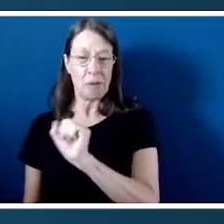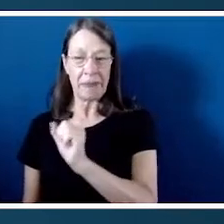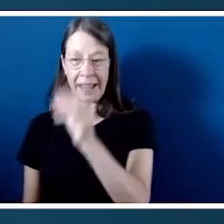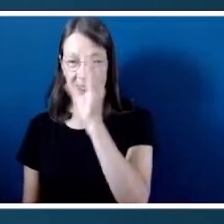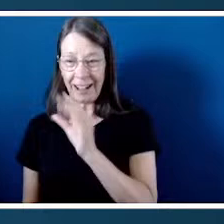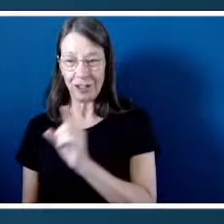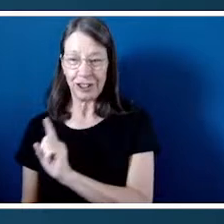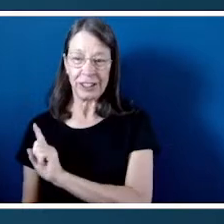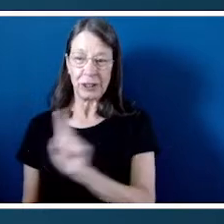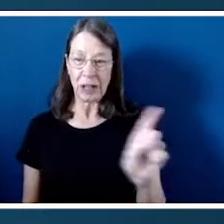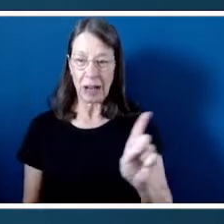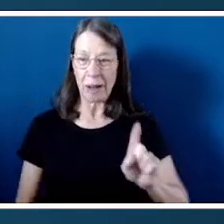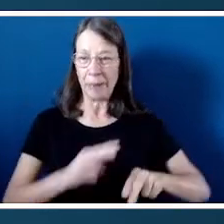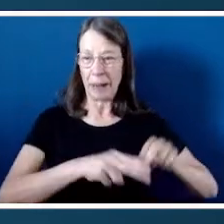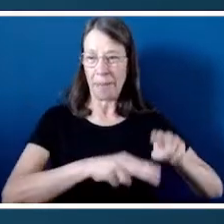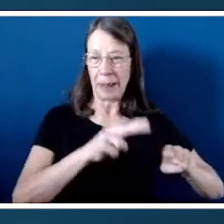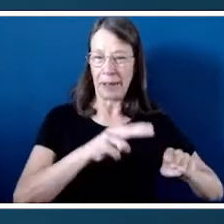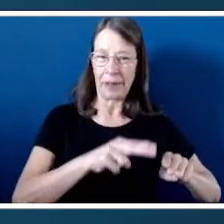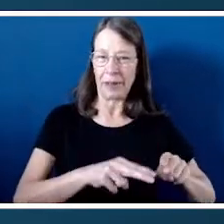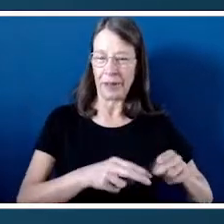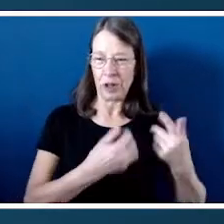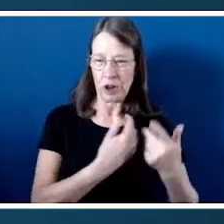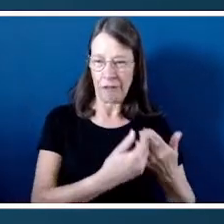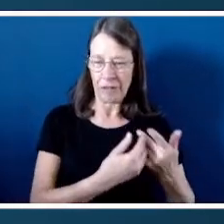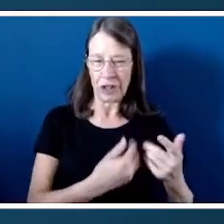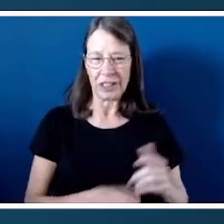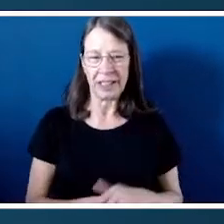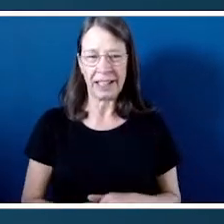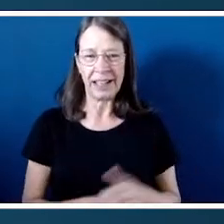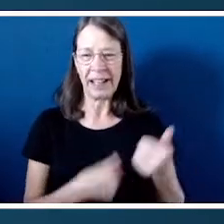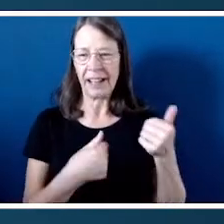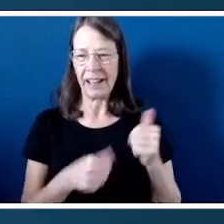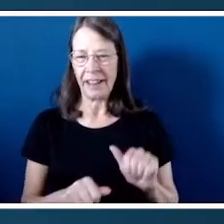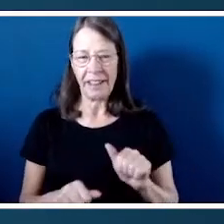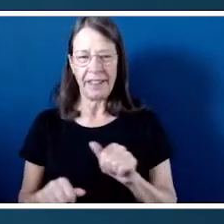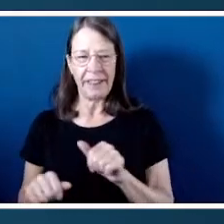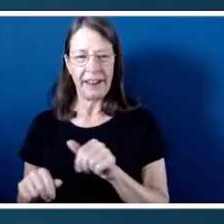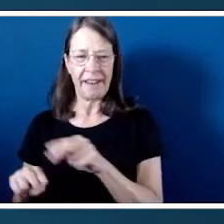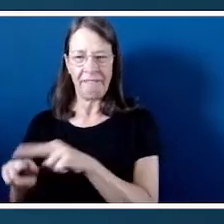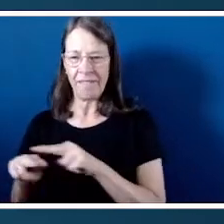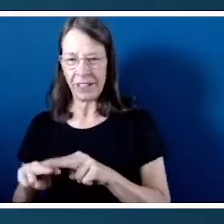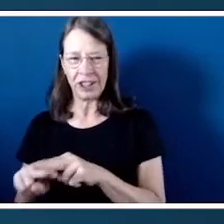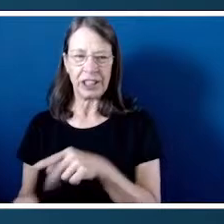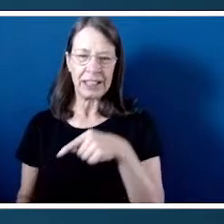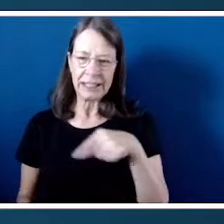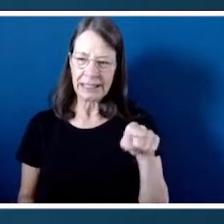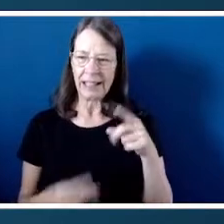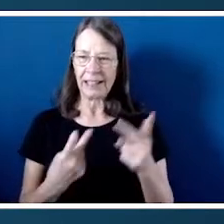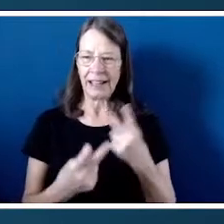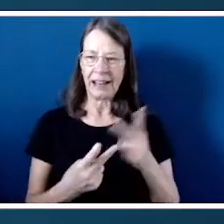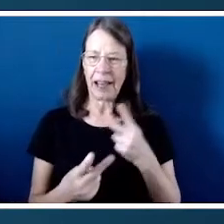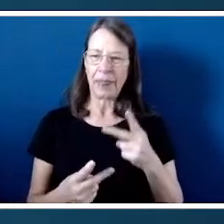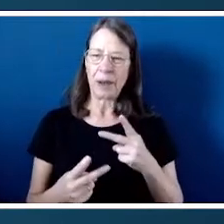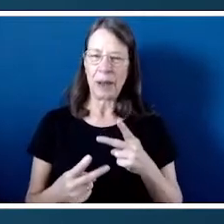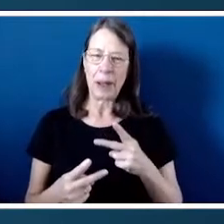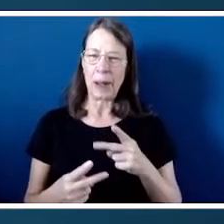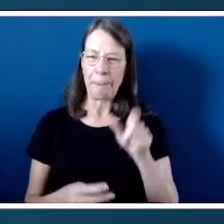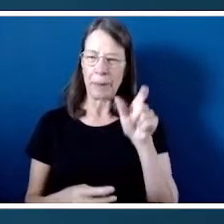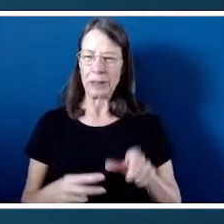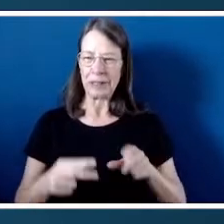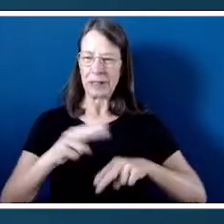research, and that Fiji had sent Noah Nandruku to build the capacity of Canberra Raiders.